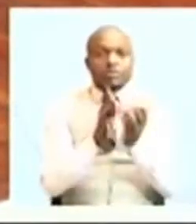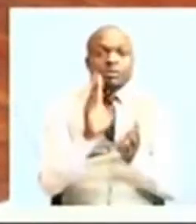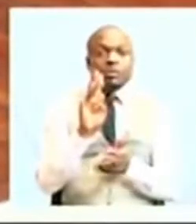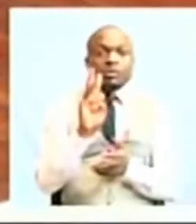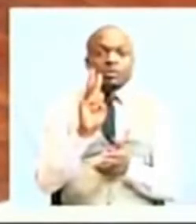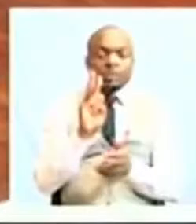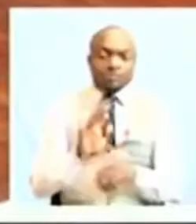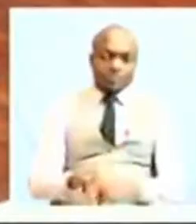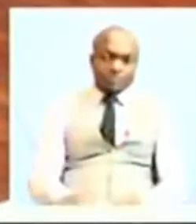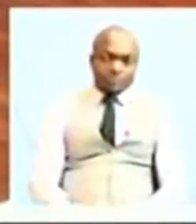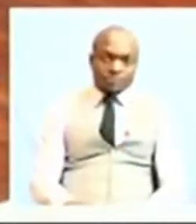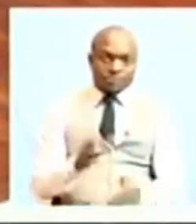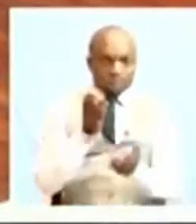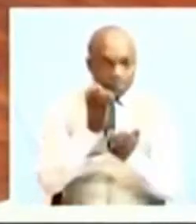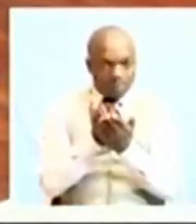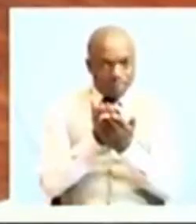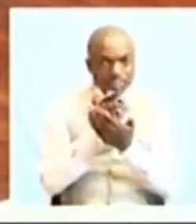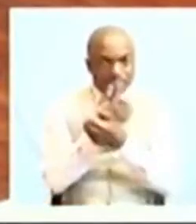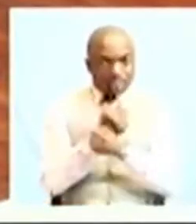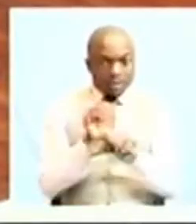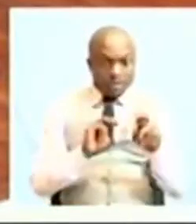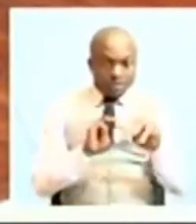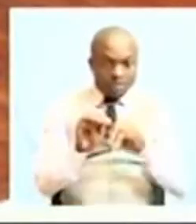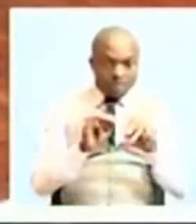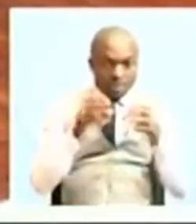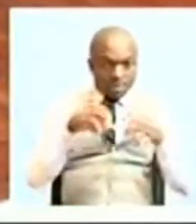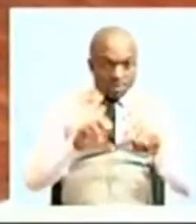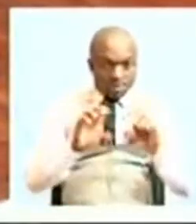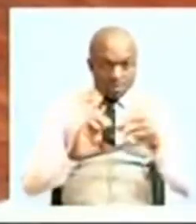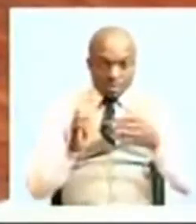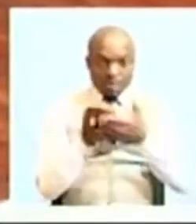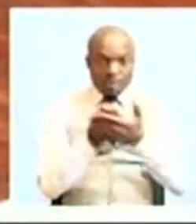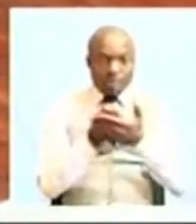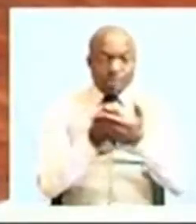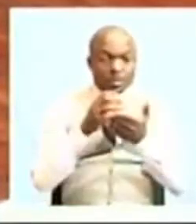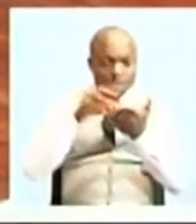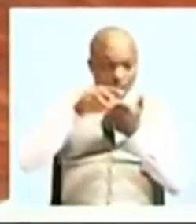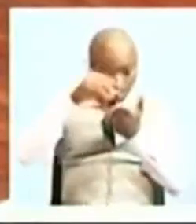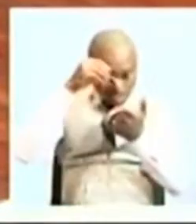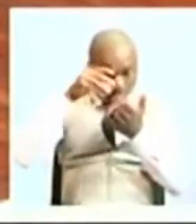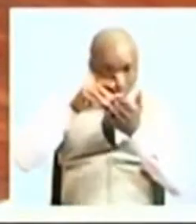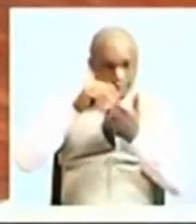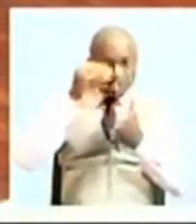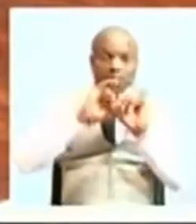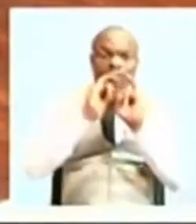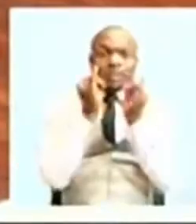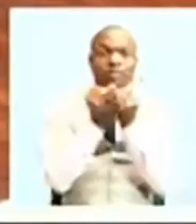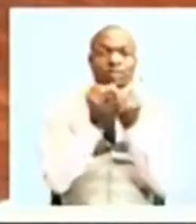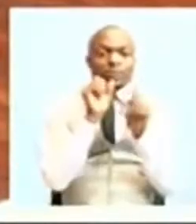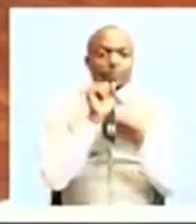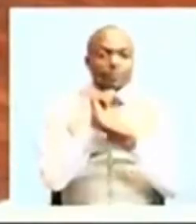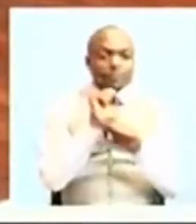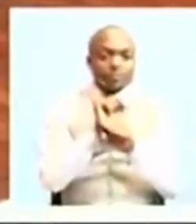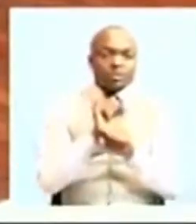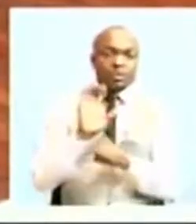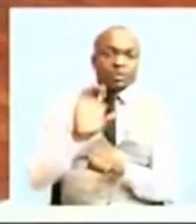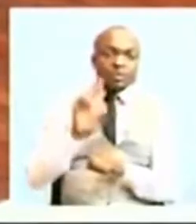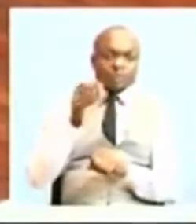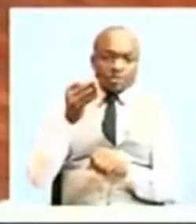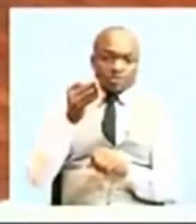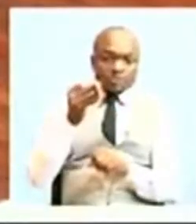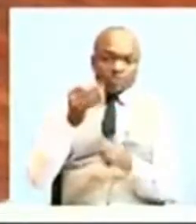details. Remedial measure. Management will continue to engage learning institutions on the performance of CDF-sponsored